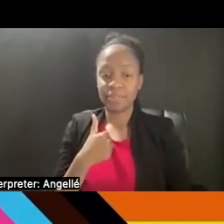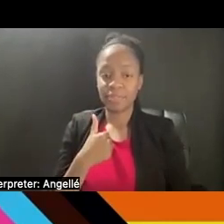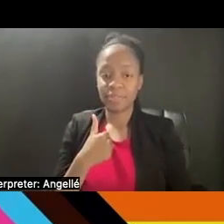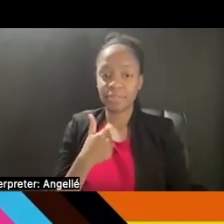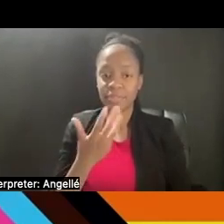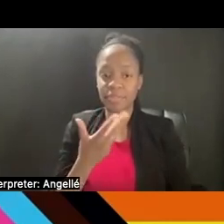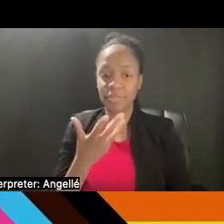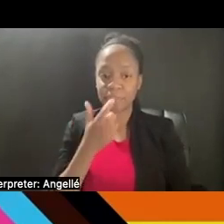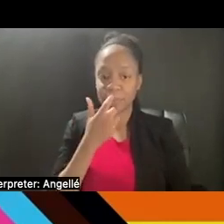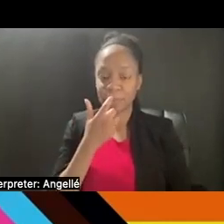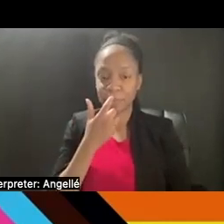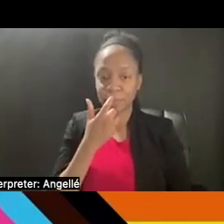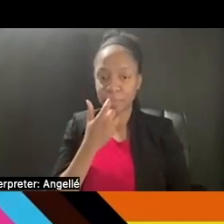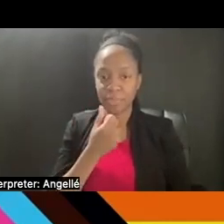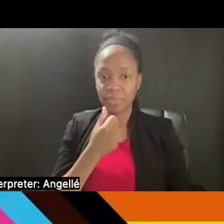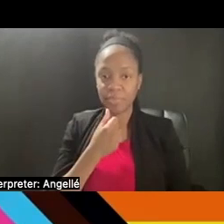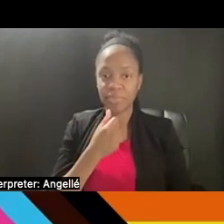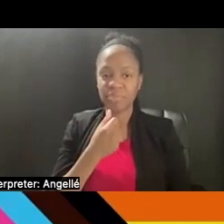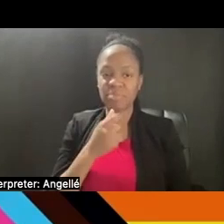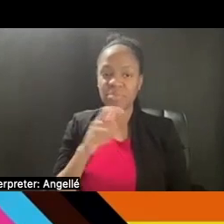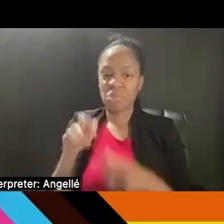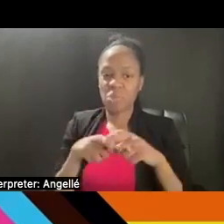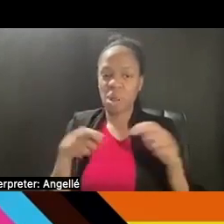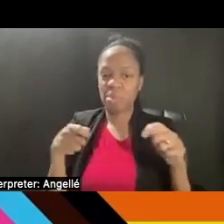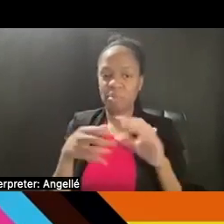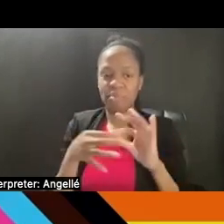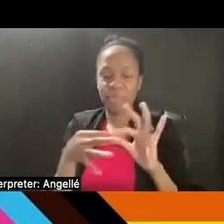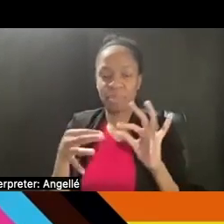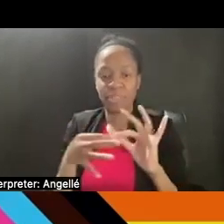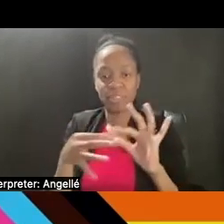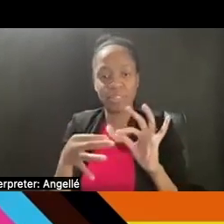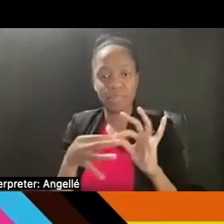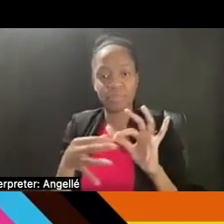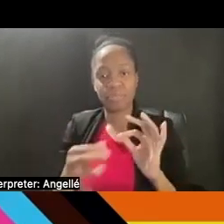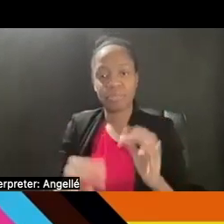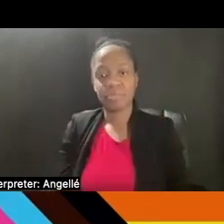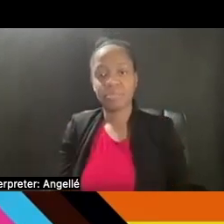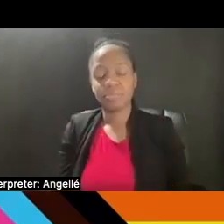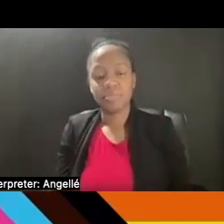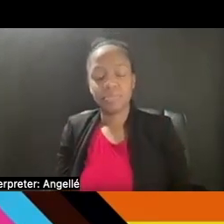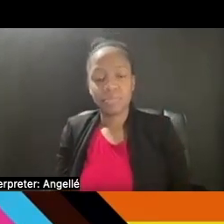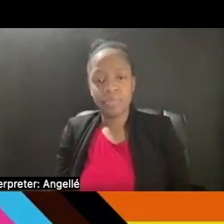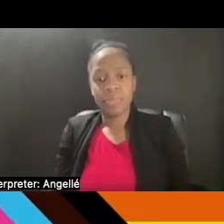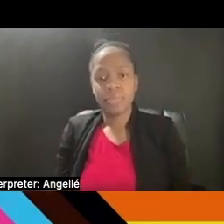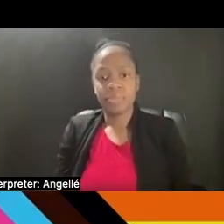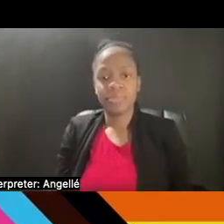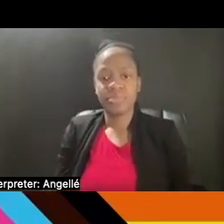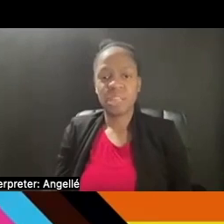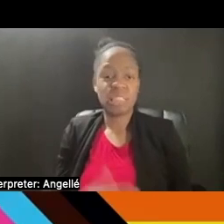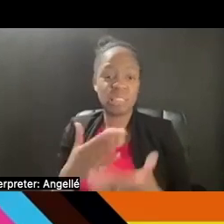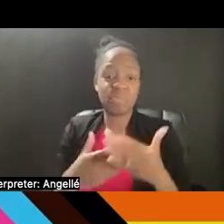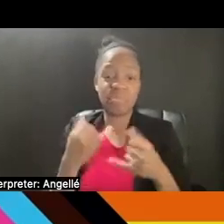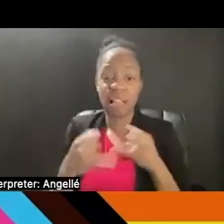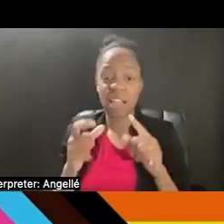uh like closing remarks, just something uh some last words for